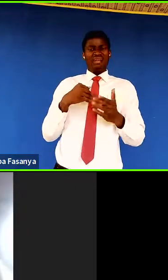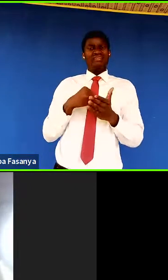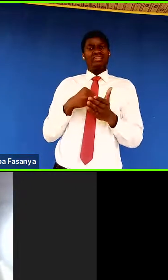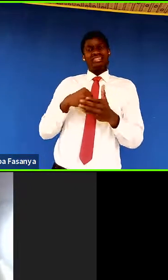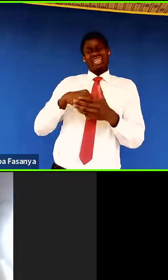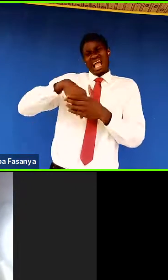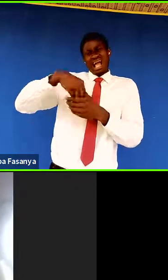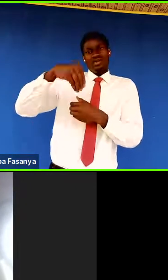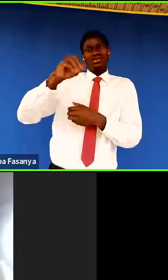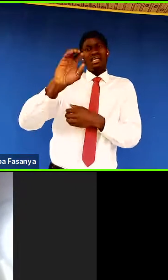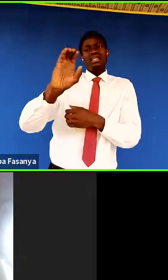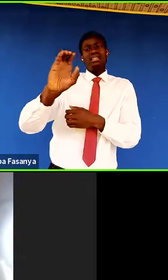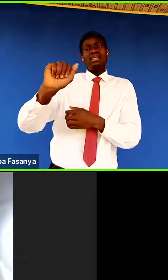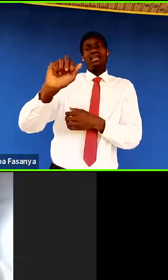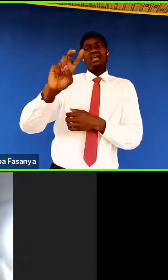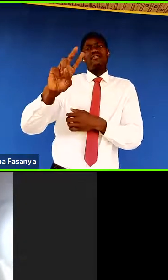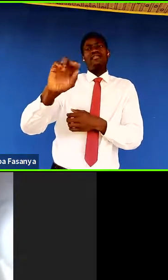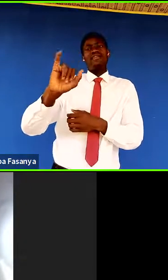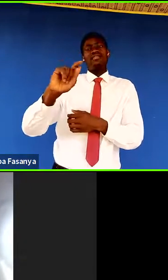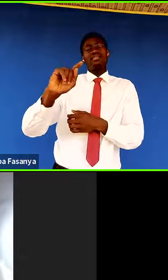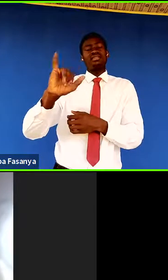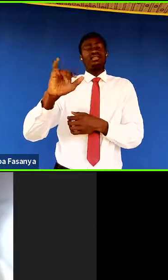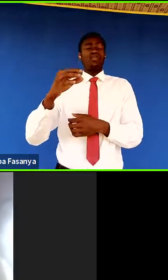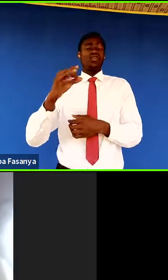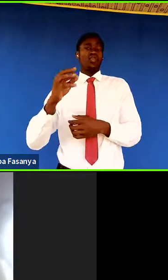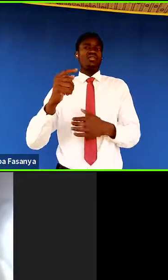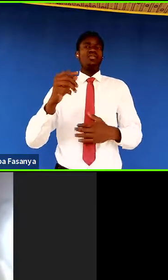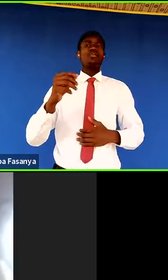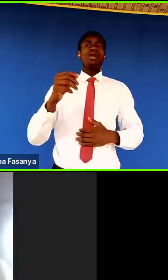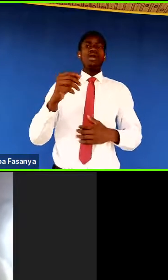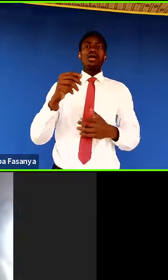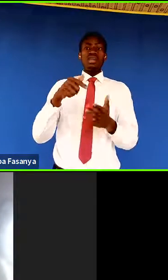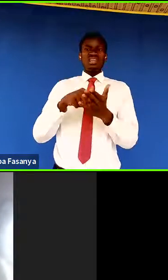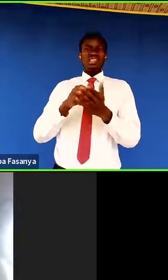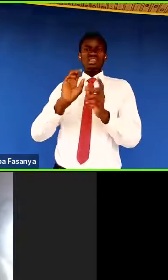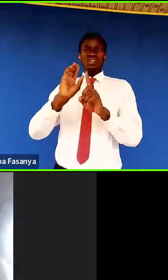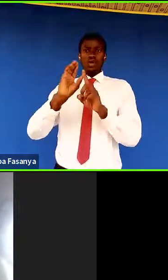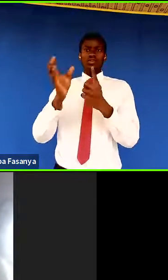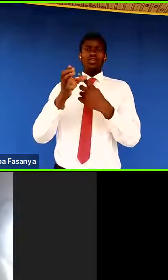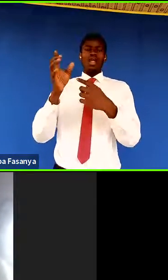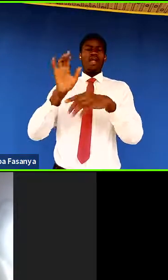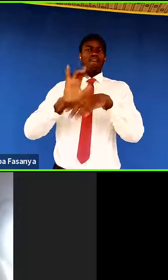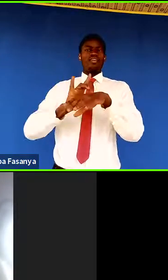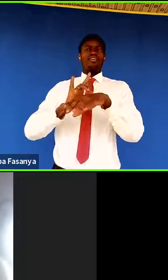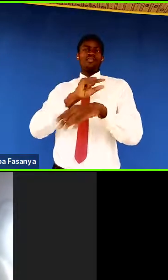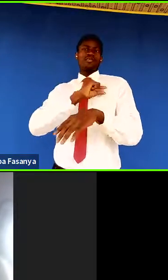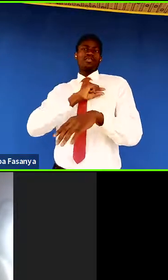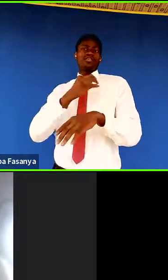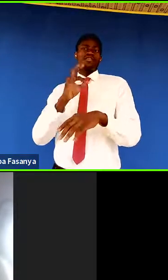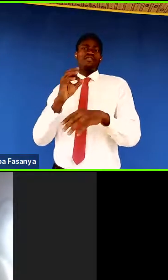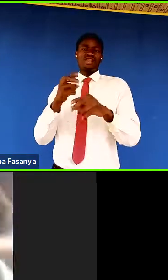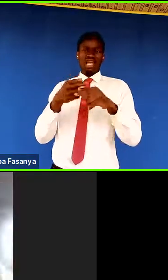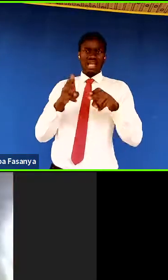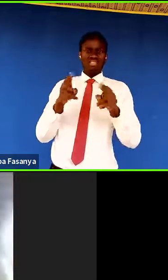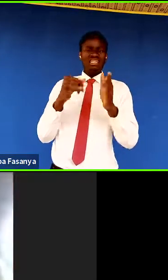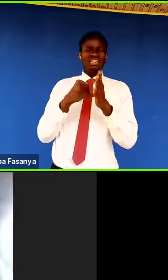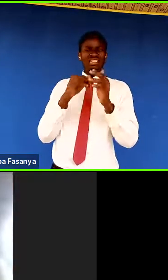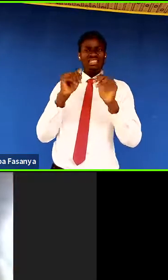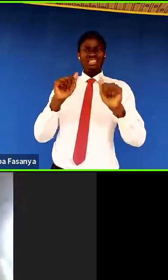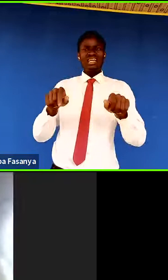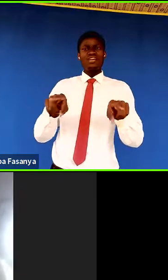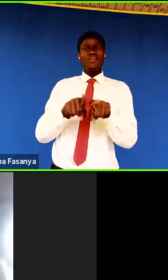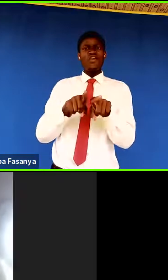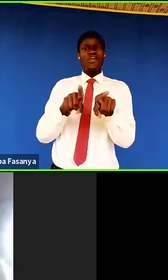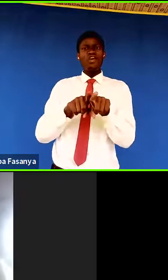know that this condition can also affect the quality of eggs, okay? And it can also affect the relationship